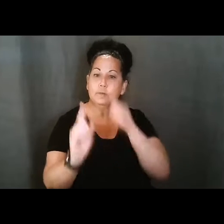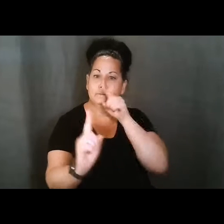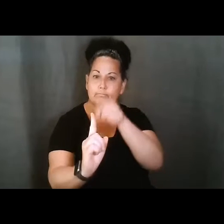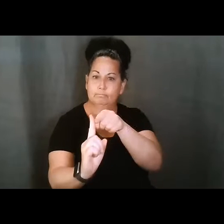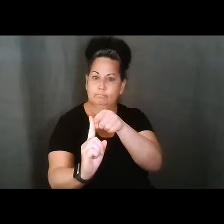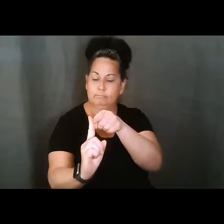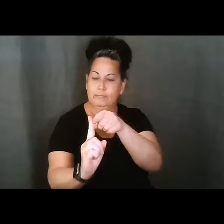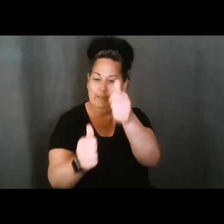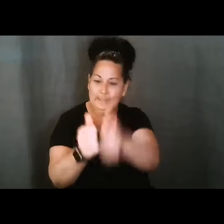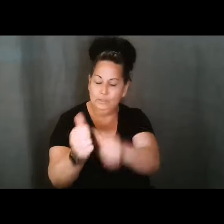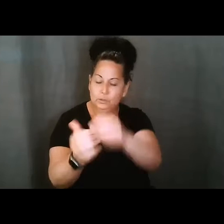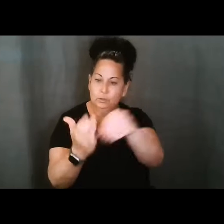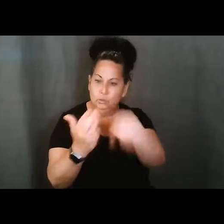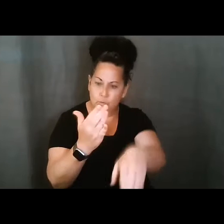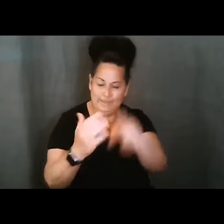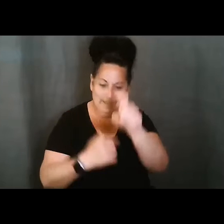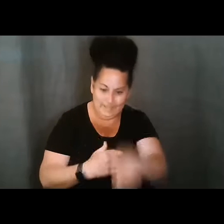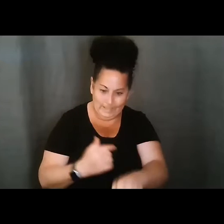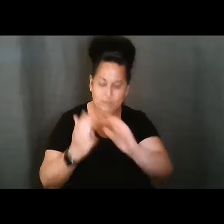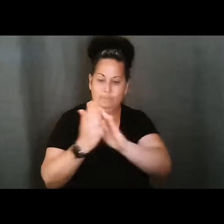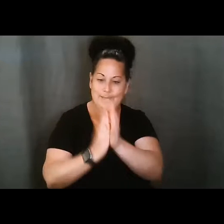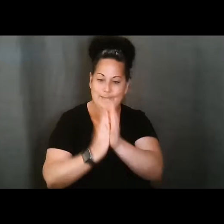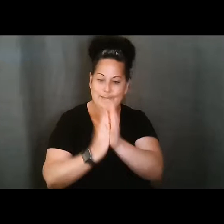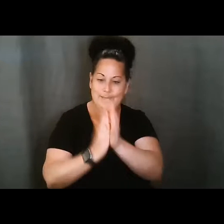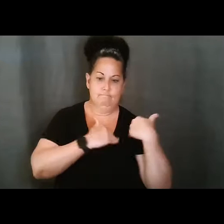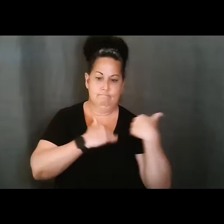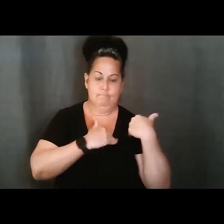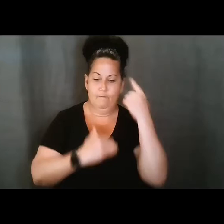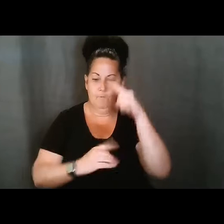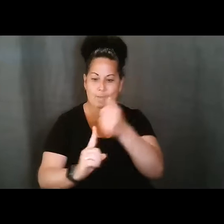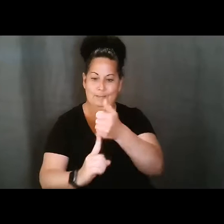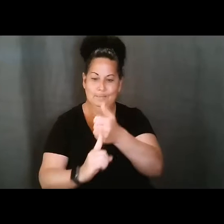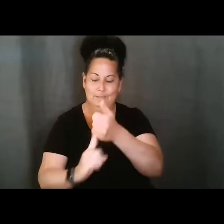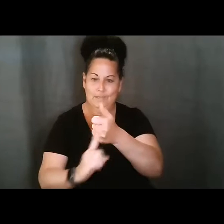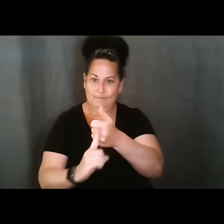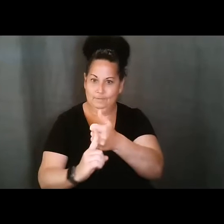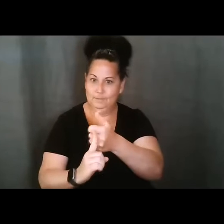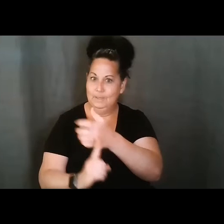themselves accountable and aware of themselves and others. Accountability is the key.